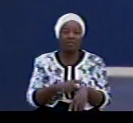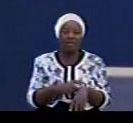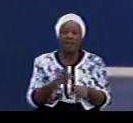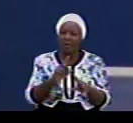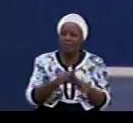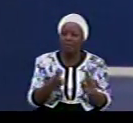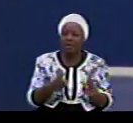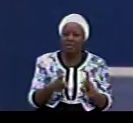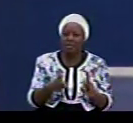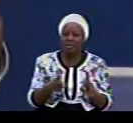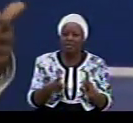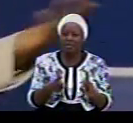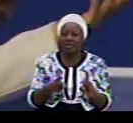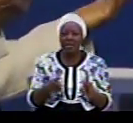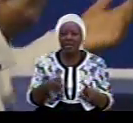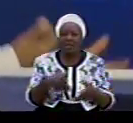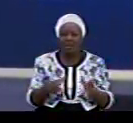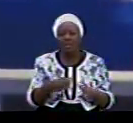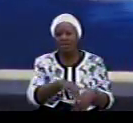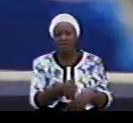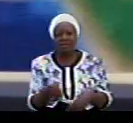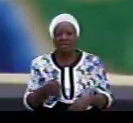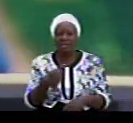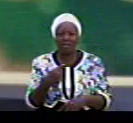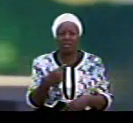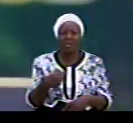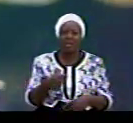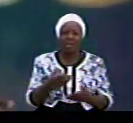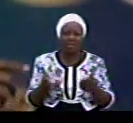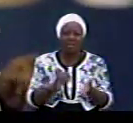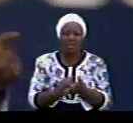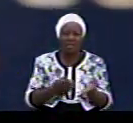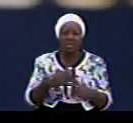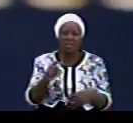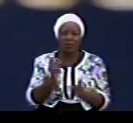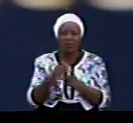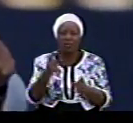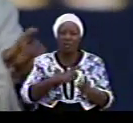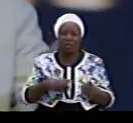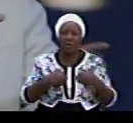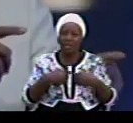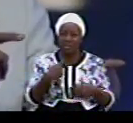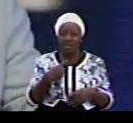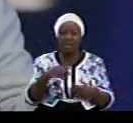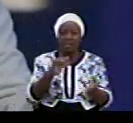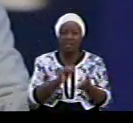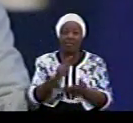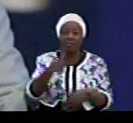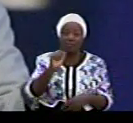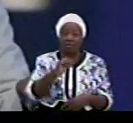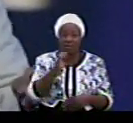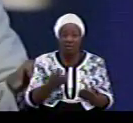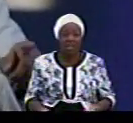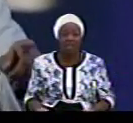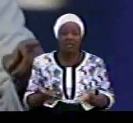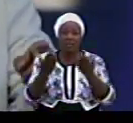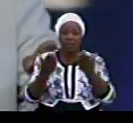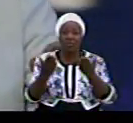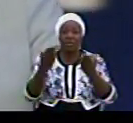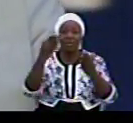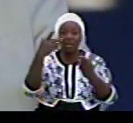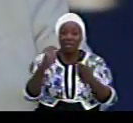they understood that here is what the word of the Lord has said. You must not exalt the